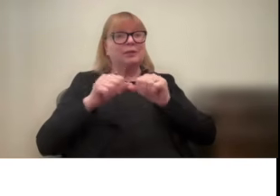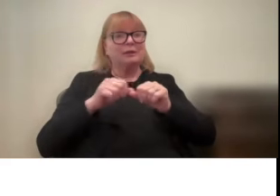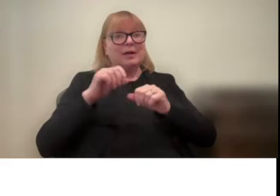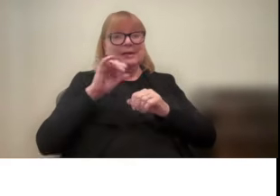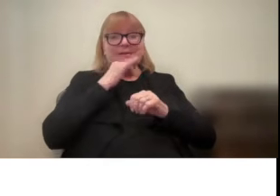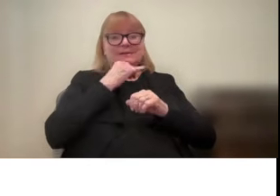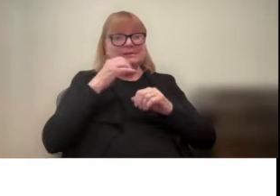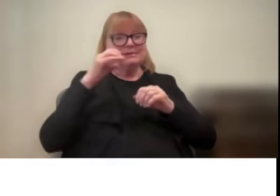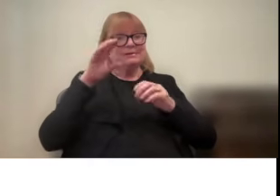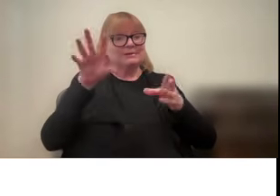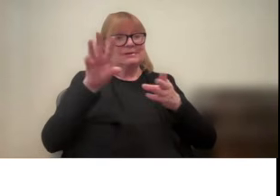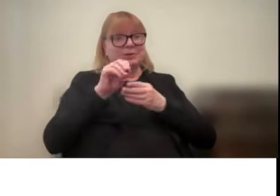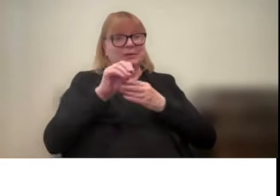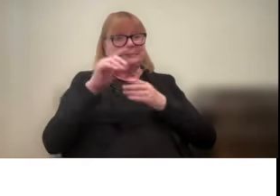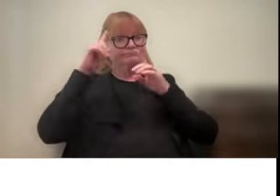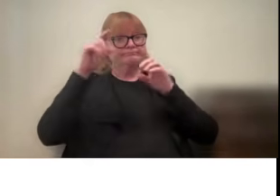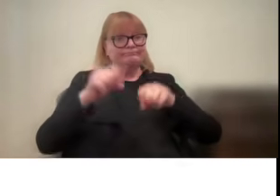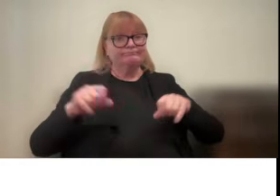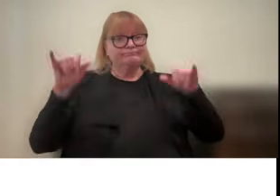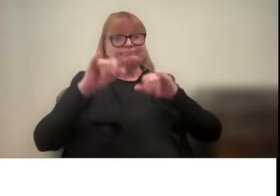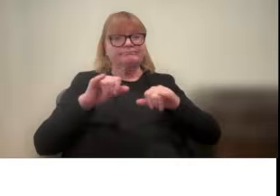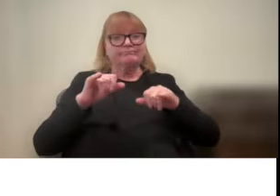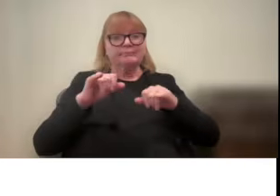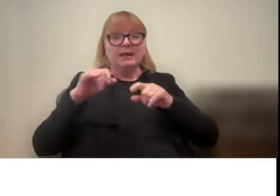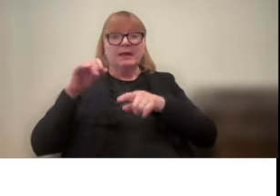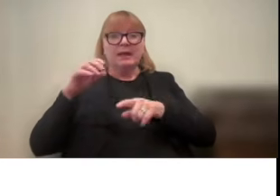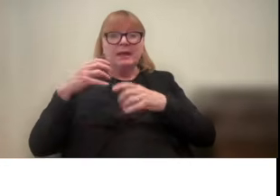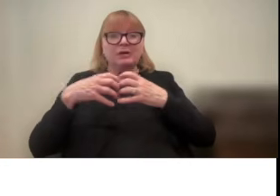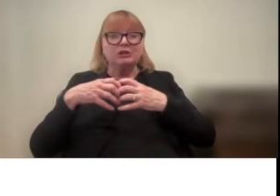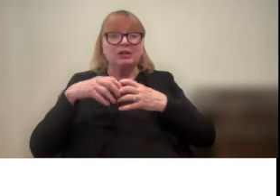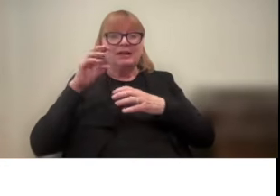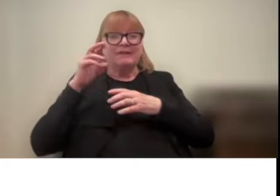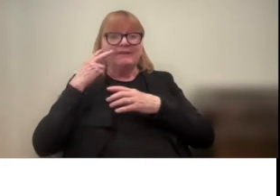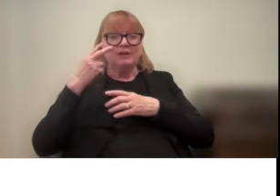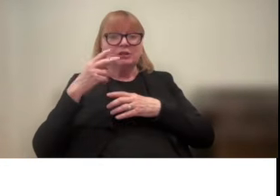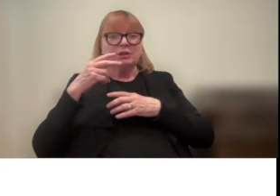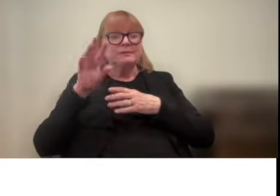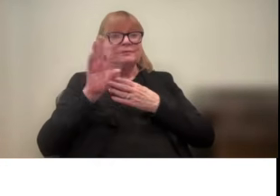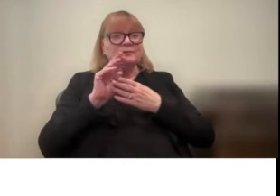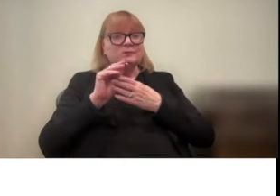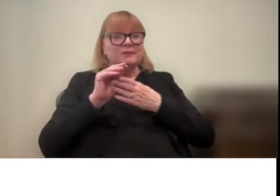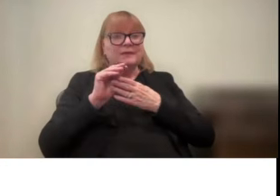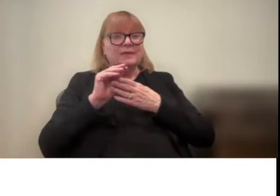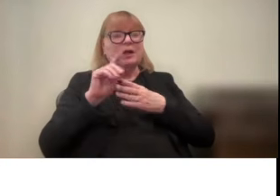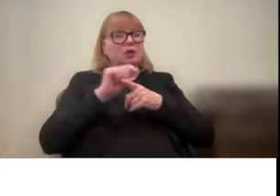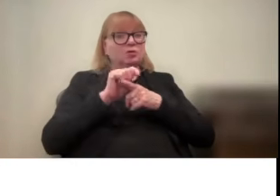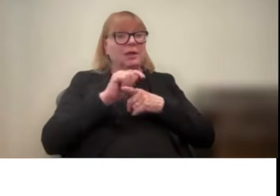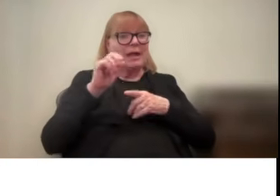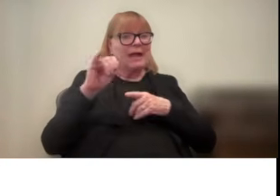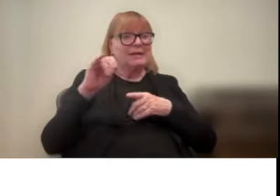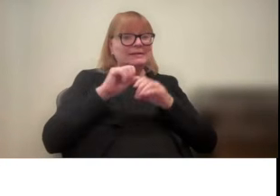stereotypes. In machine vision, Hagelin photographs the types of images used to train